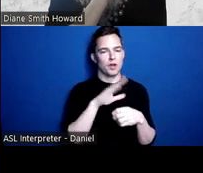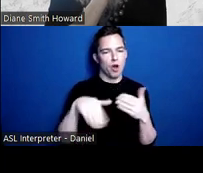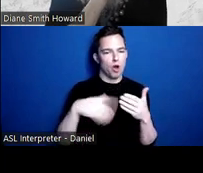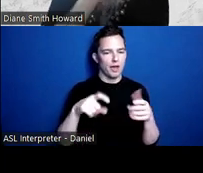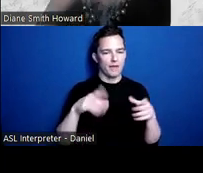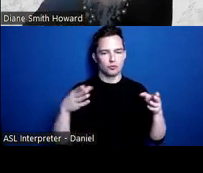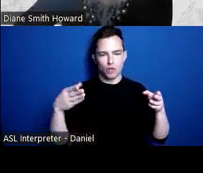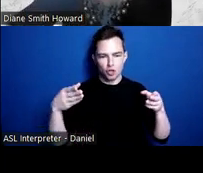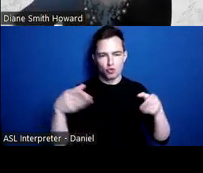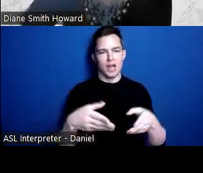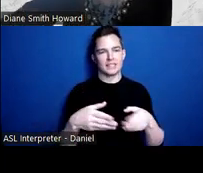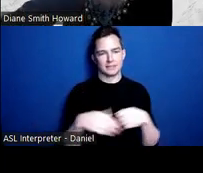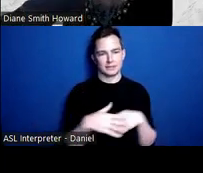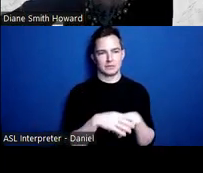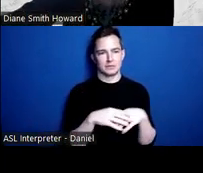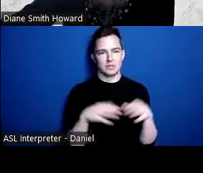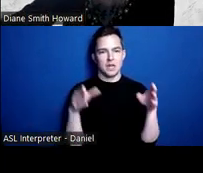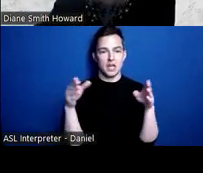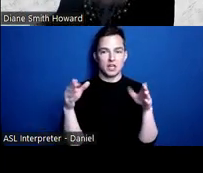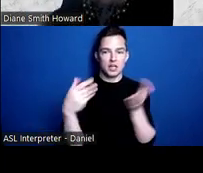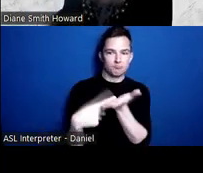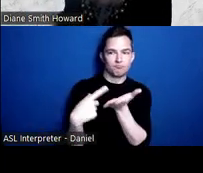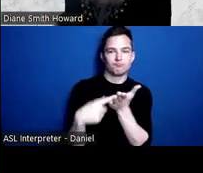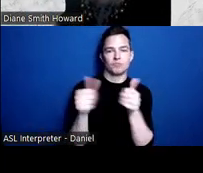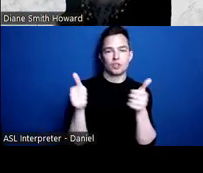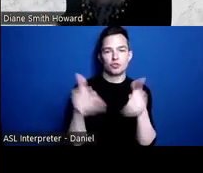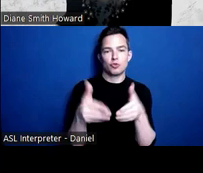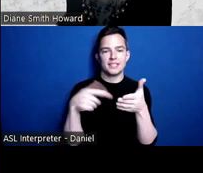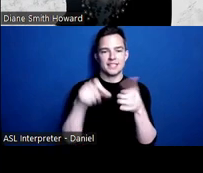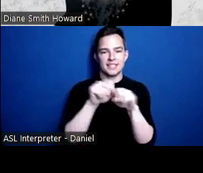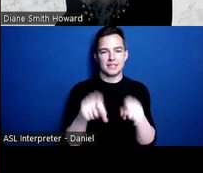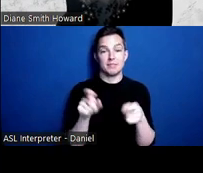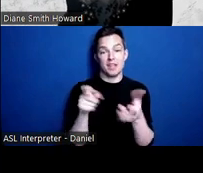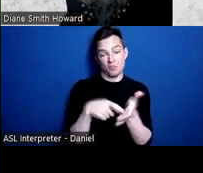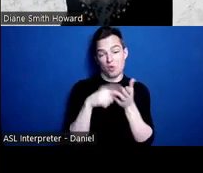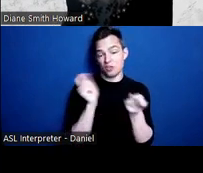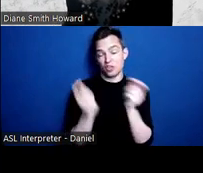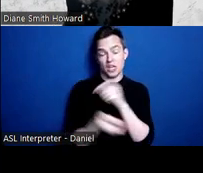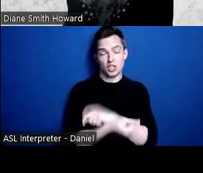address and address the system that's needing change.